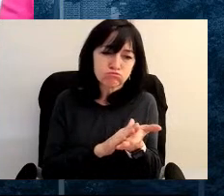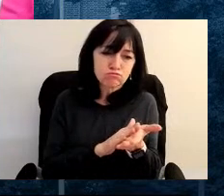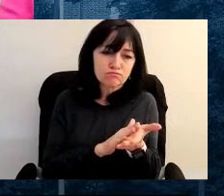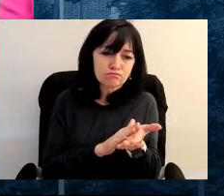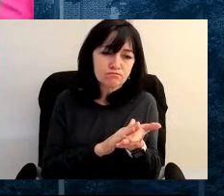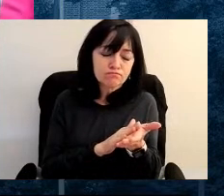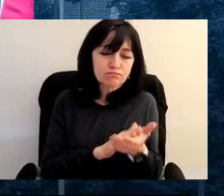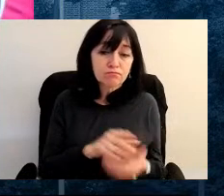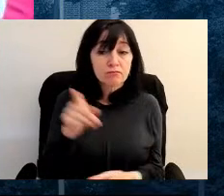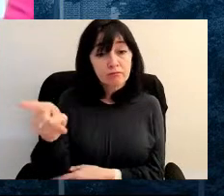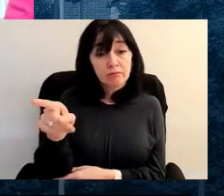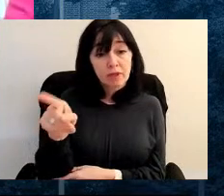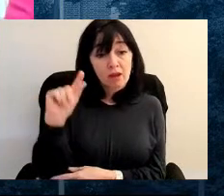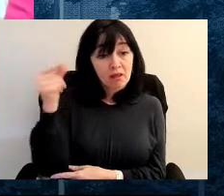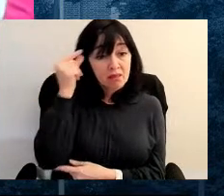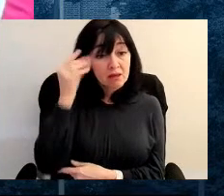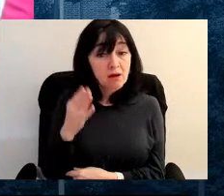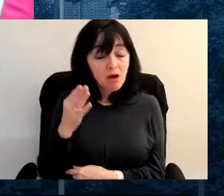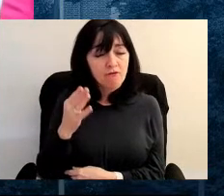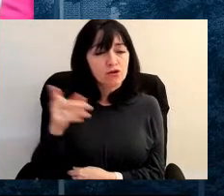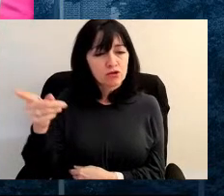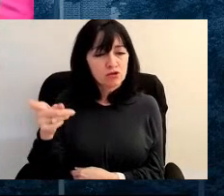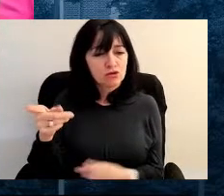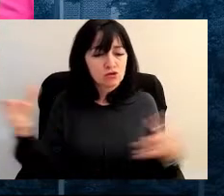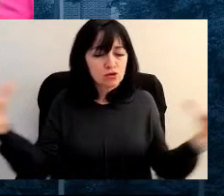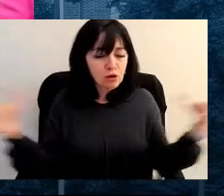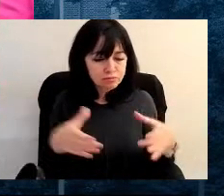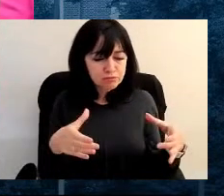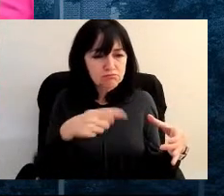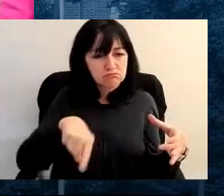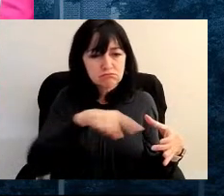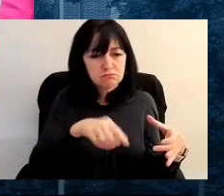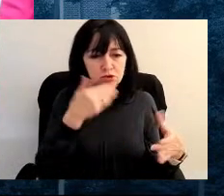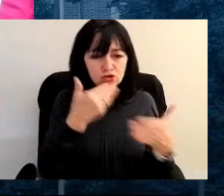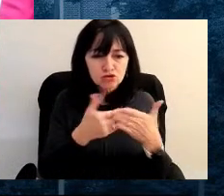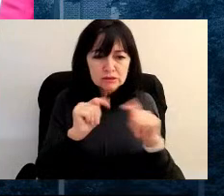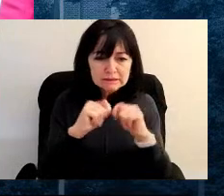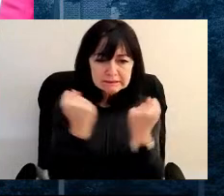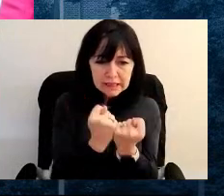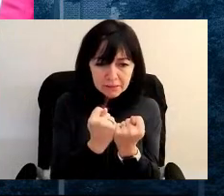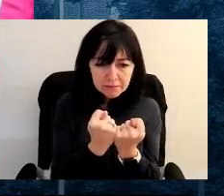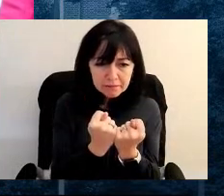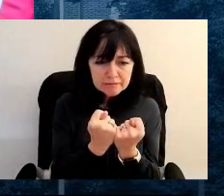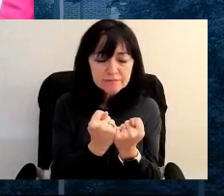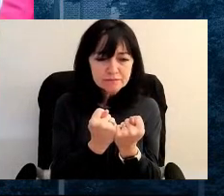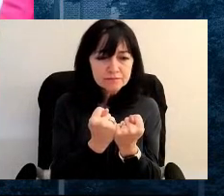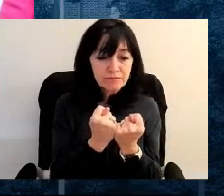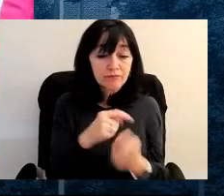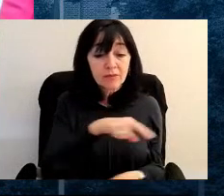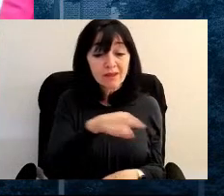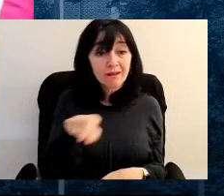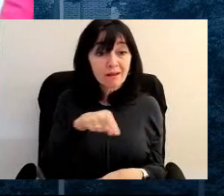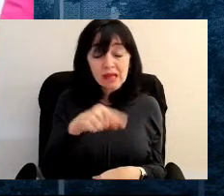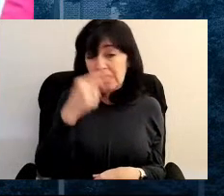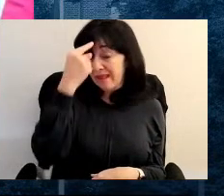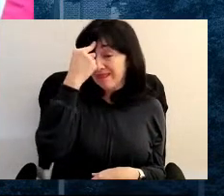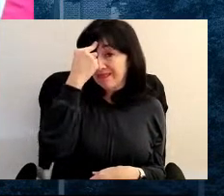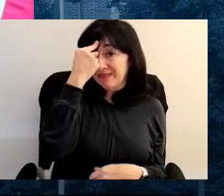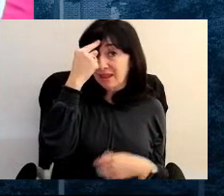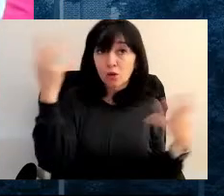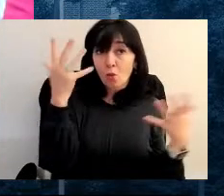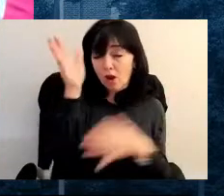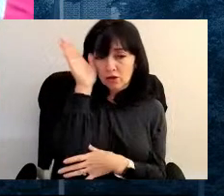putting together what is going to be a rather robust and very forward-thinking plan to address the